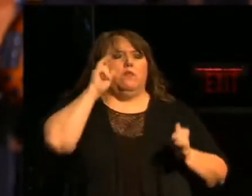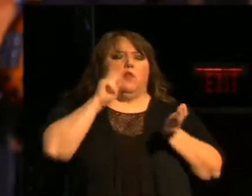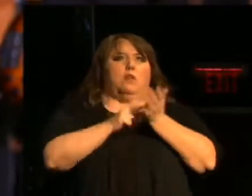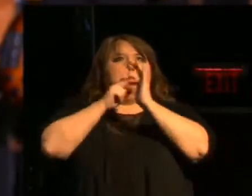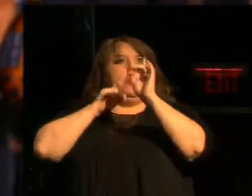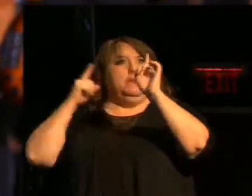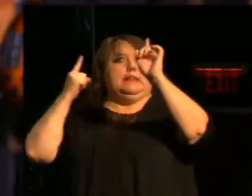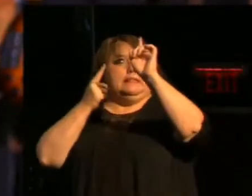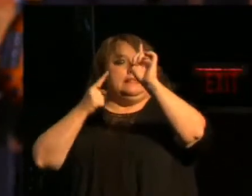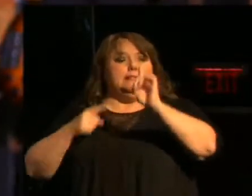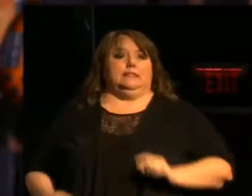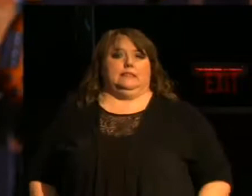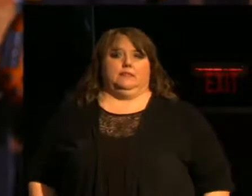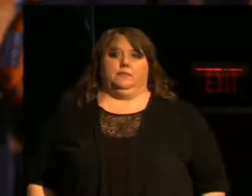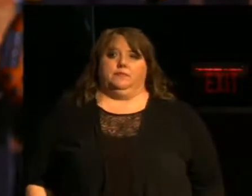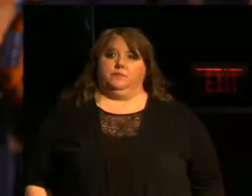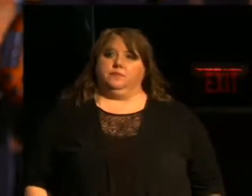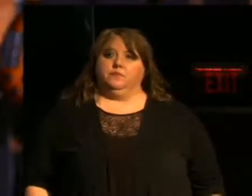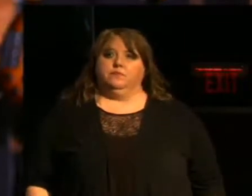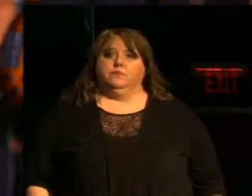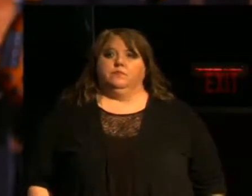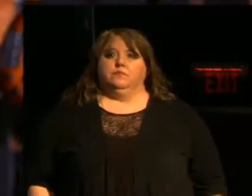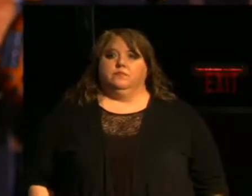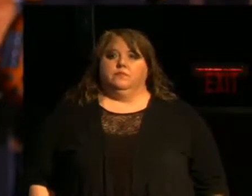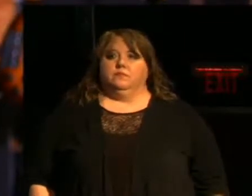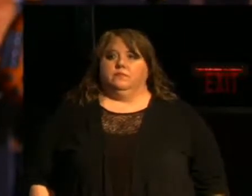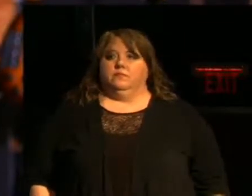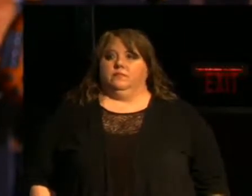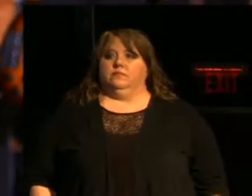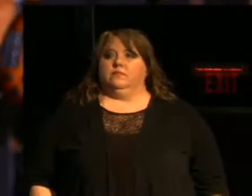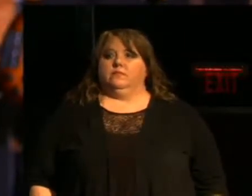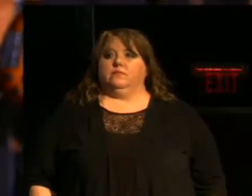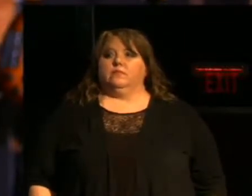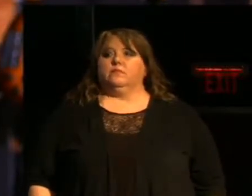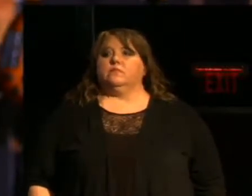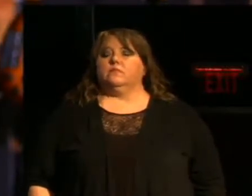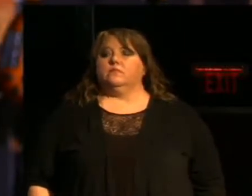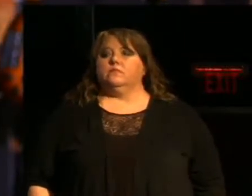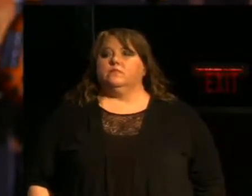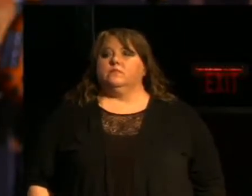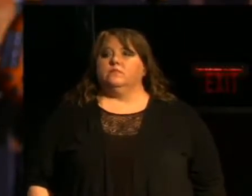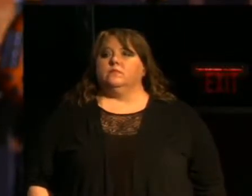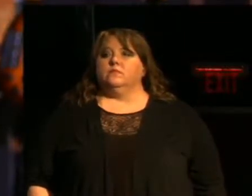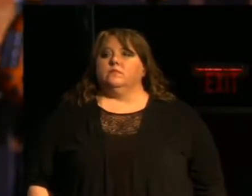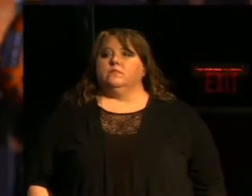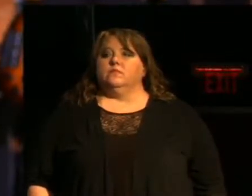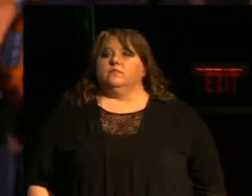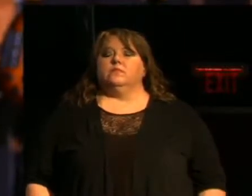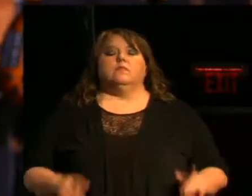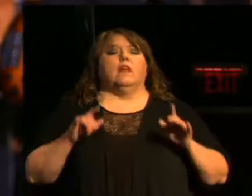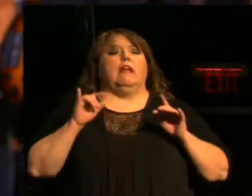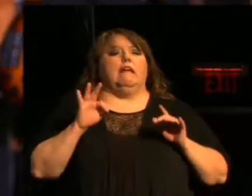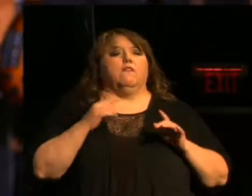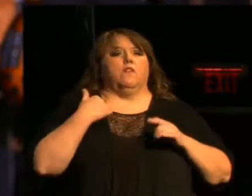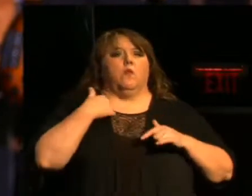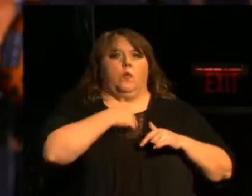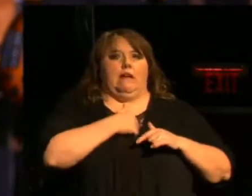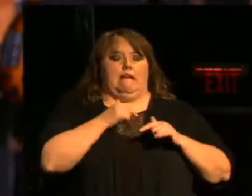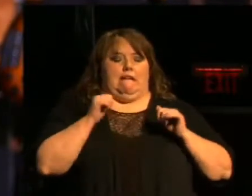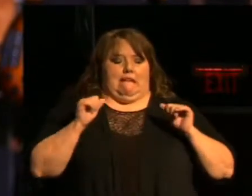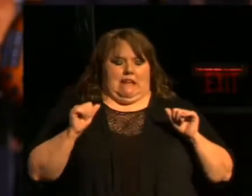He used all of our efforts. He used all of the humbleness. He used every single person in